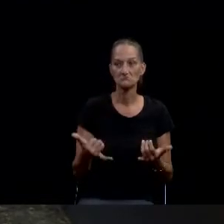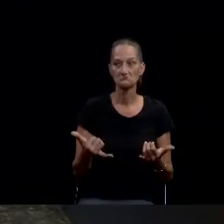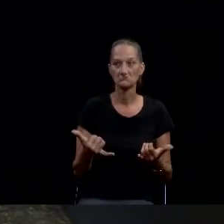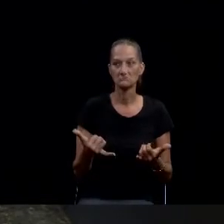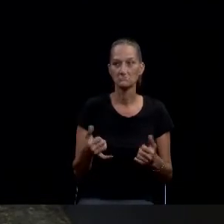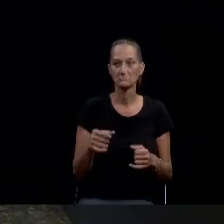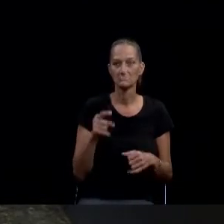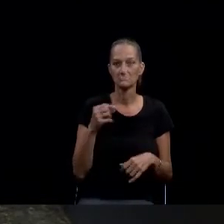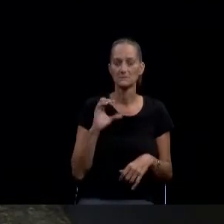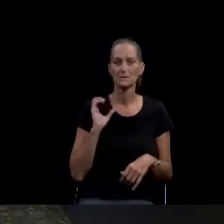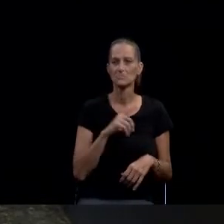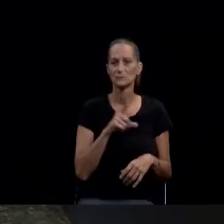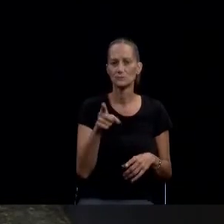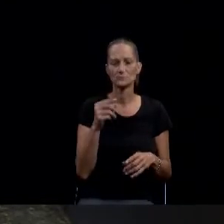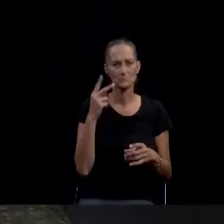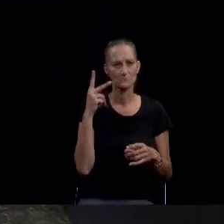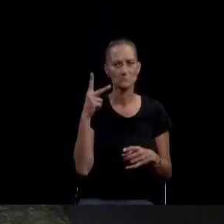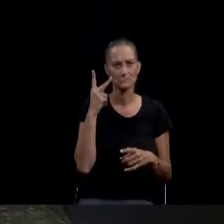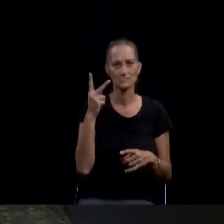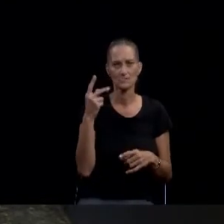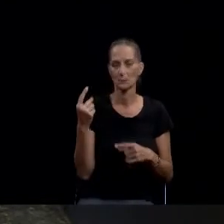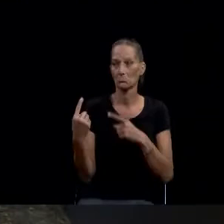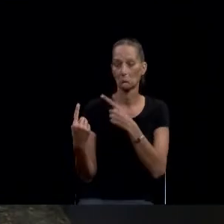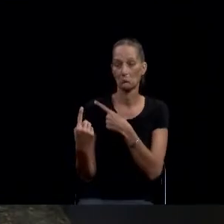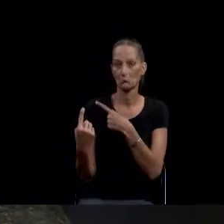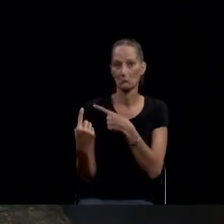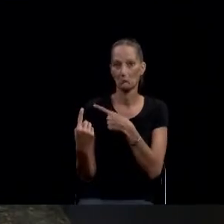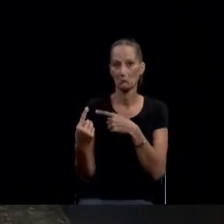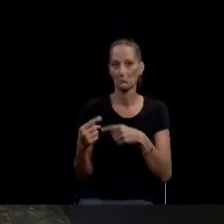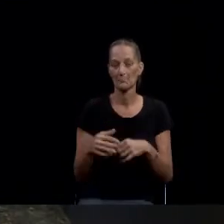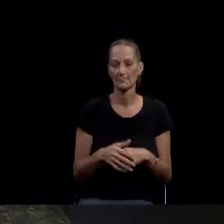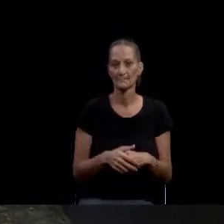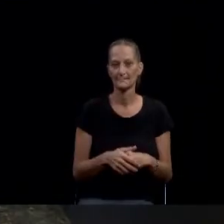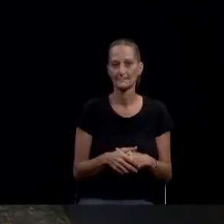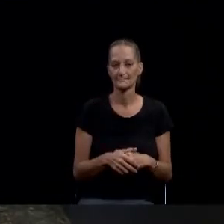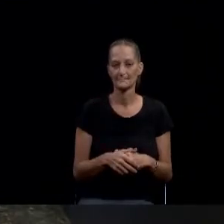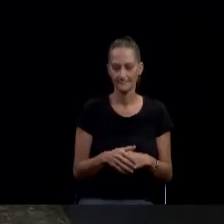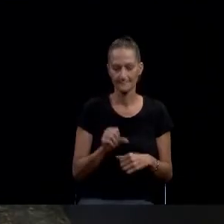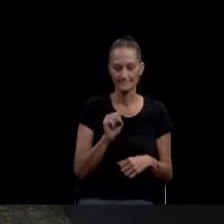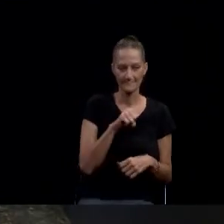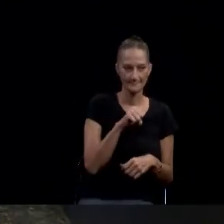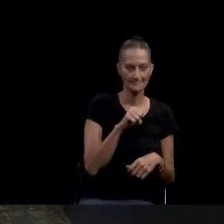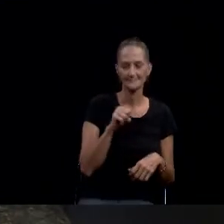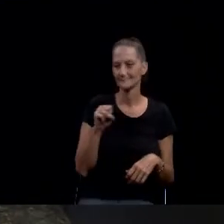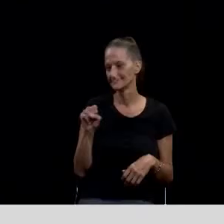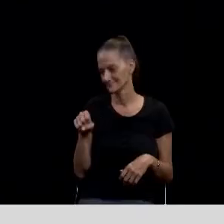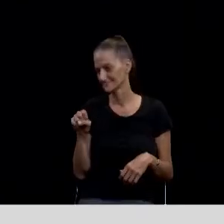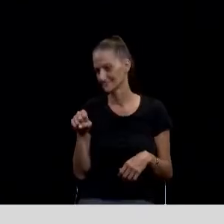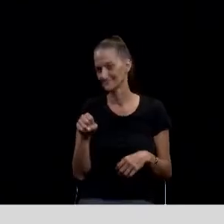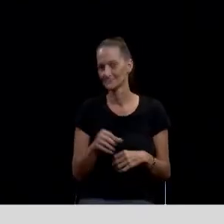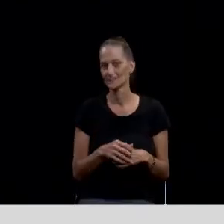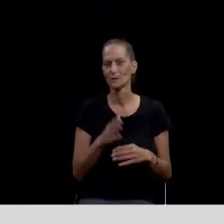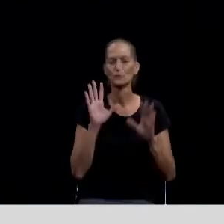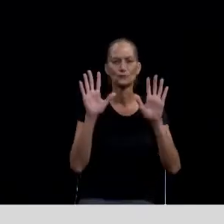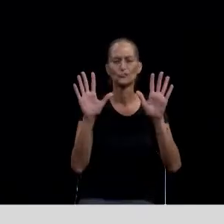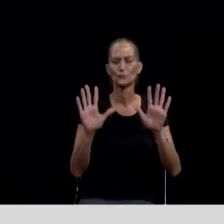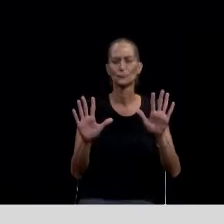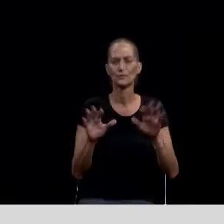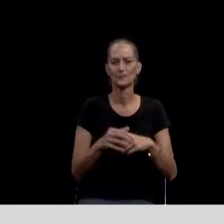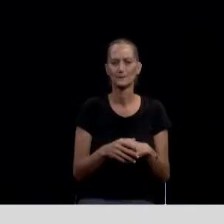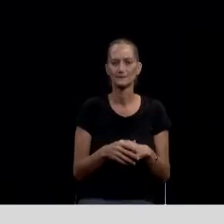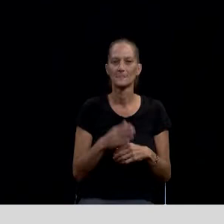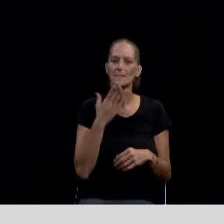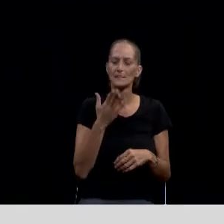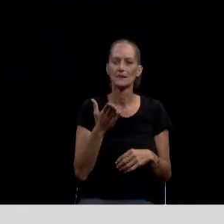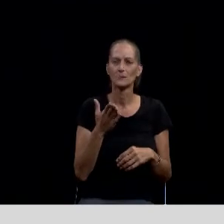here? Yes. Yes. All right, Megan, Fantastic. go ahead. All right, thank you so much. Mayor, council,